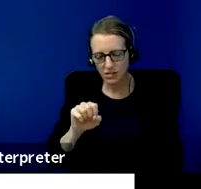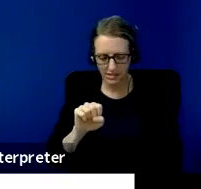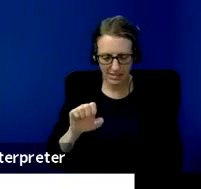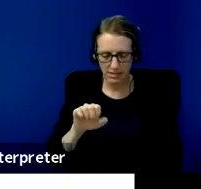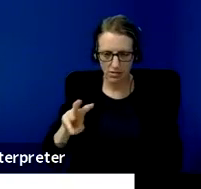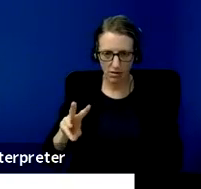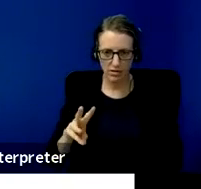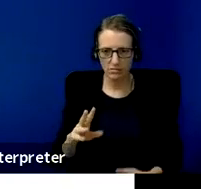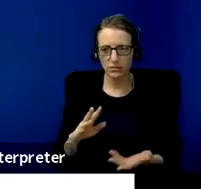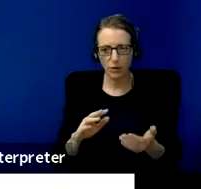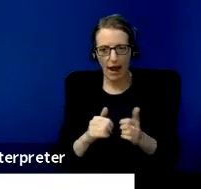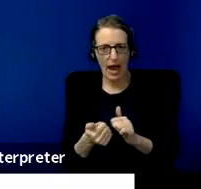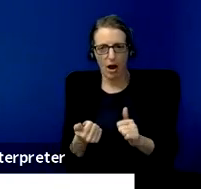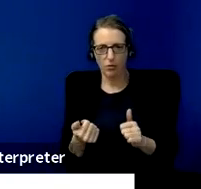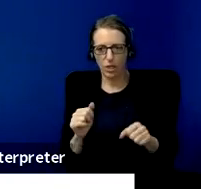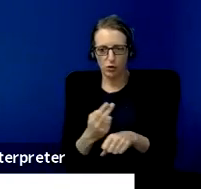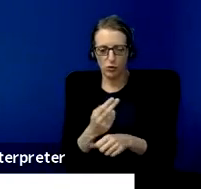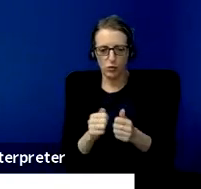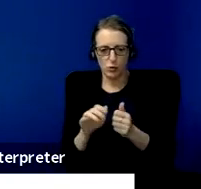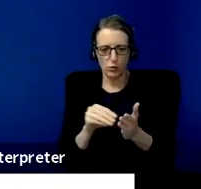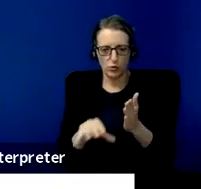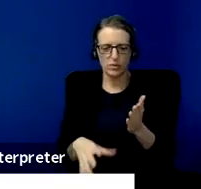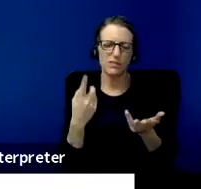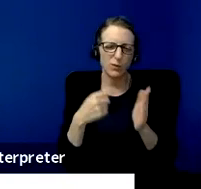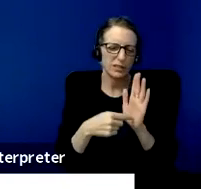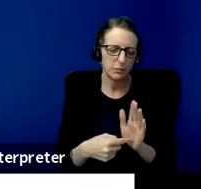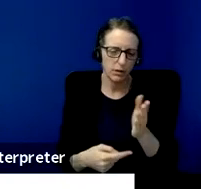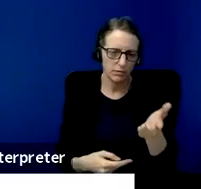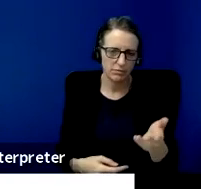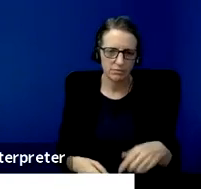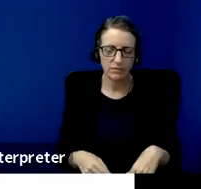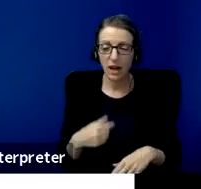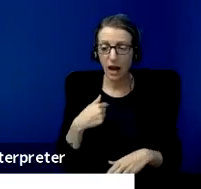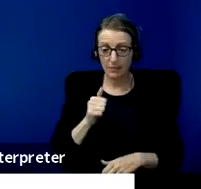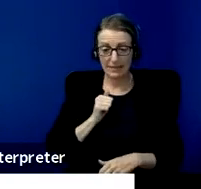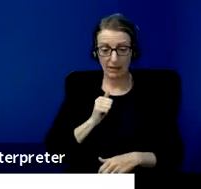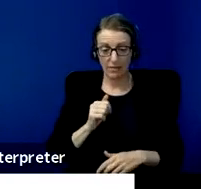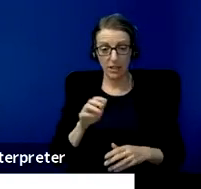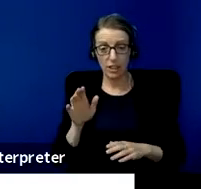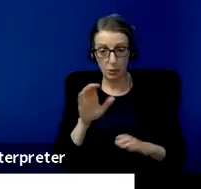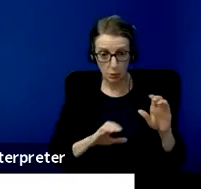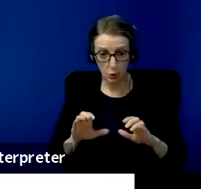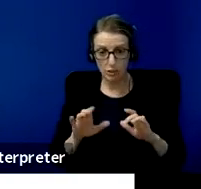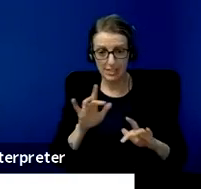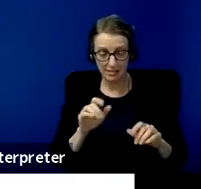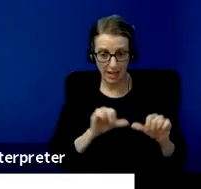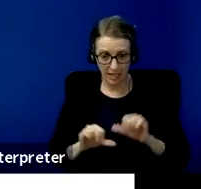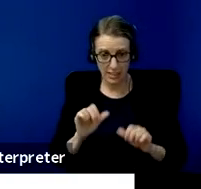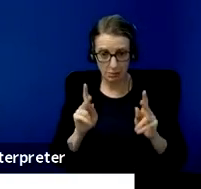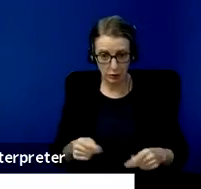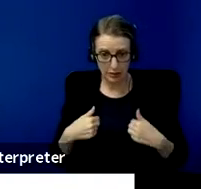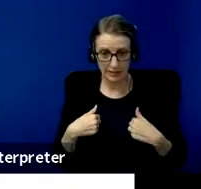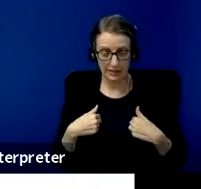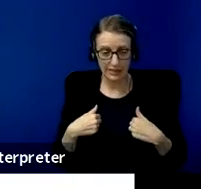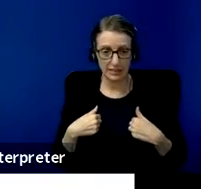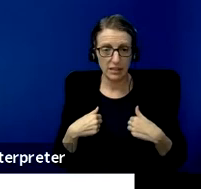students. For example, I'm a computer science person, so they are showing exactly how